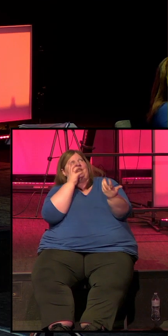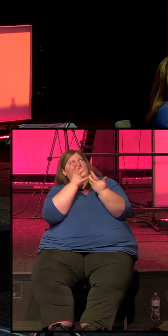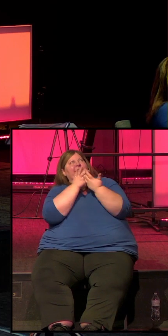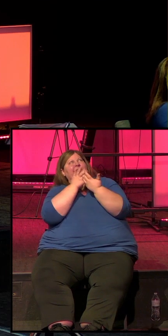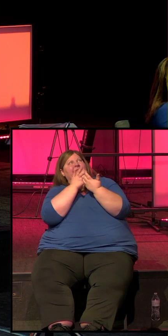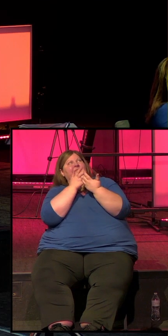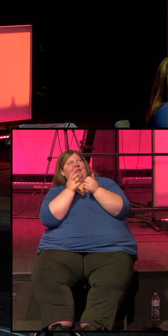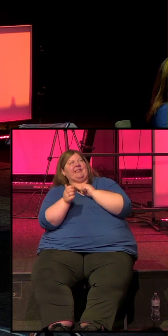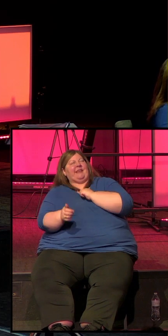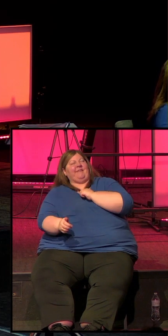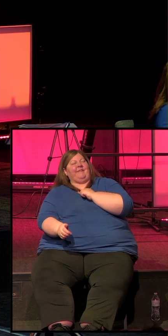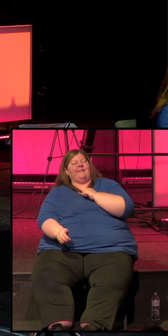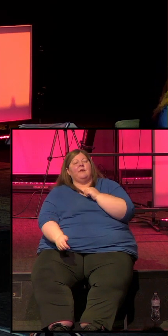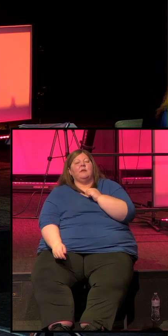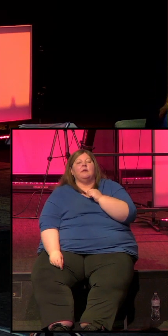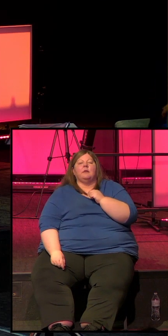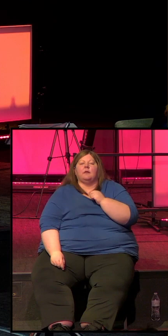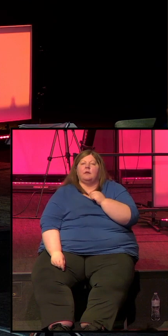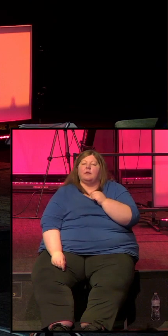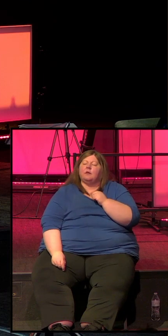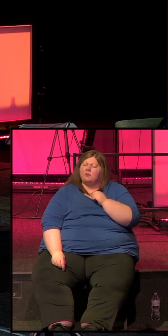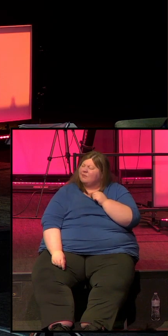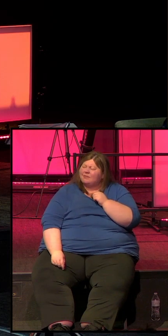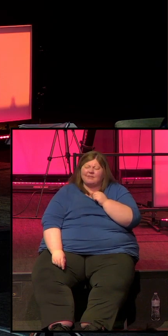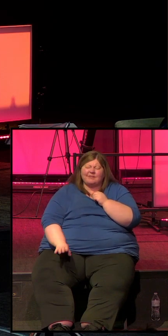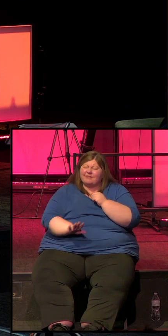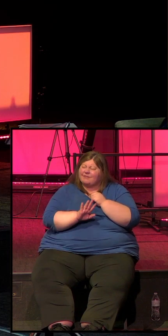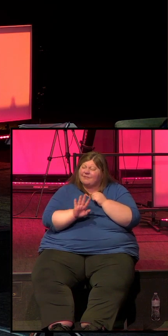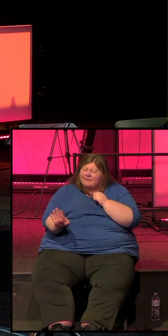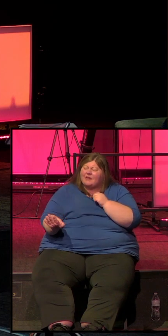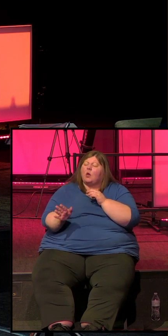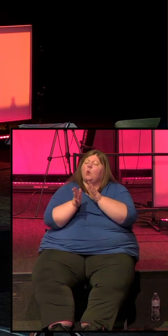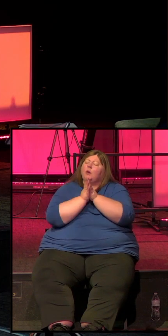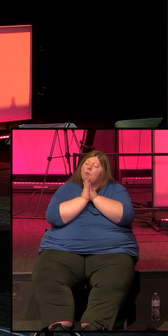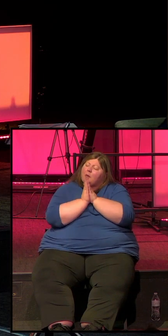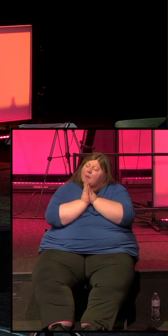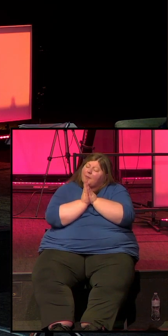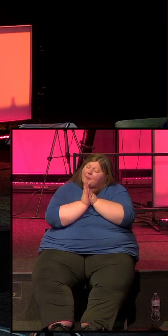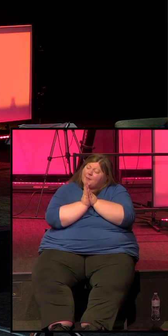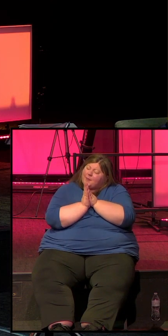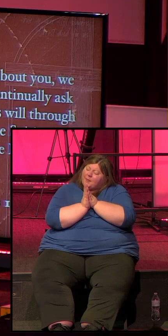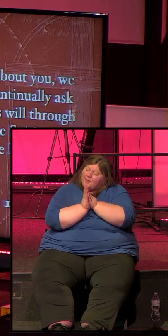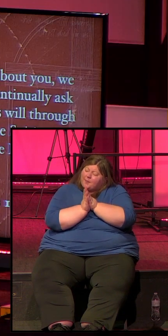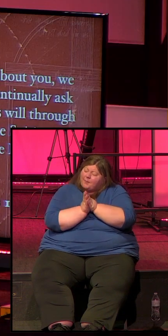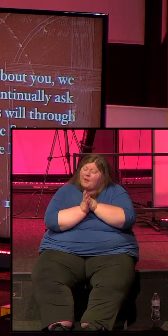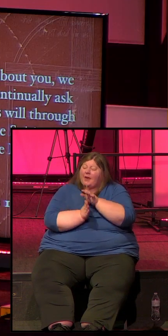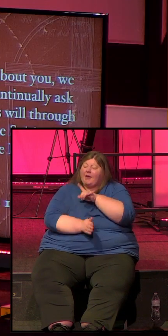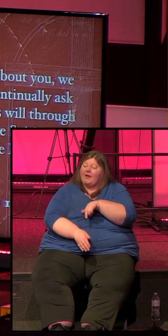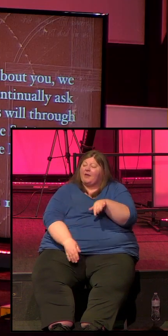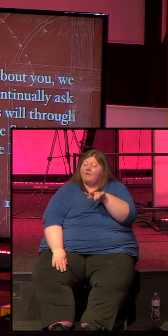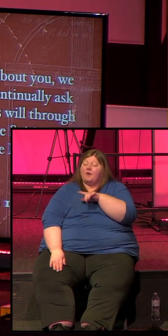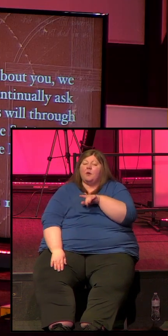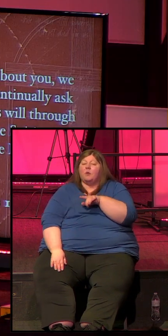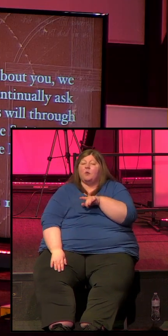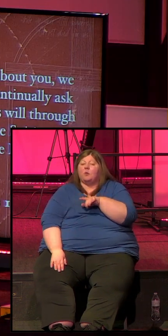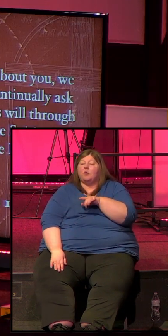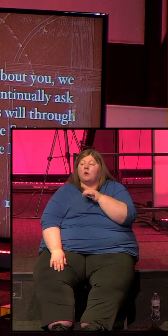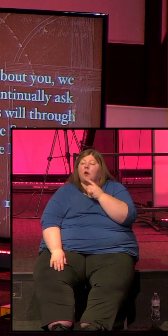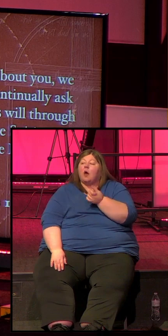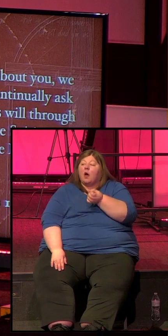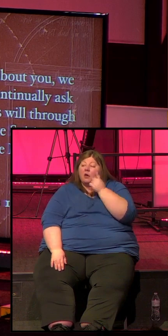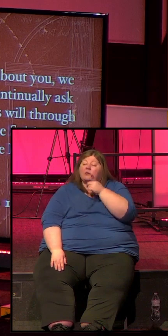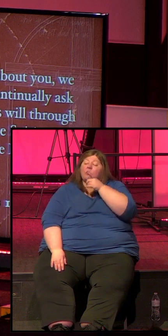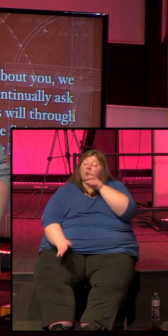own. So we've been praying for you since the day we heard this. We've been praying for you that you would understand who